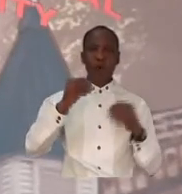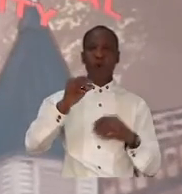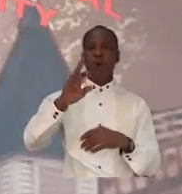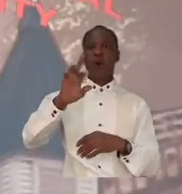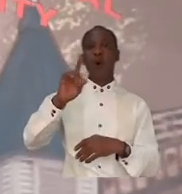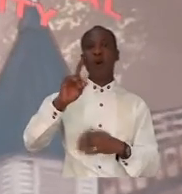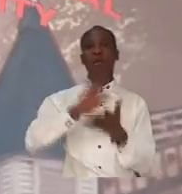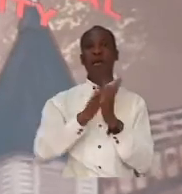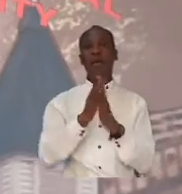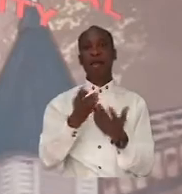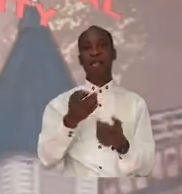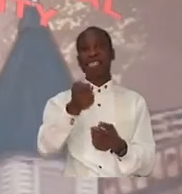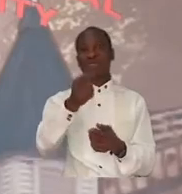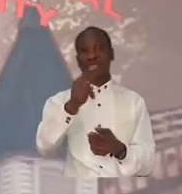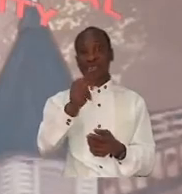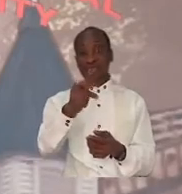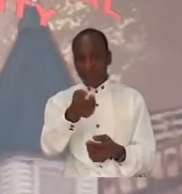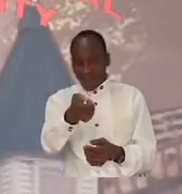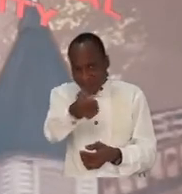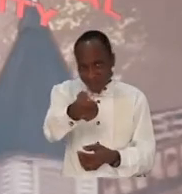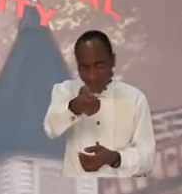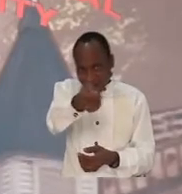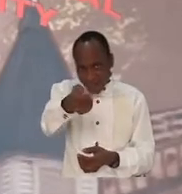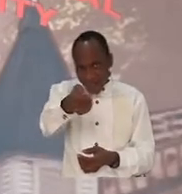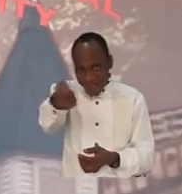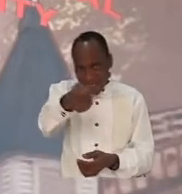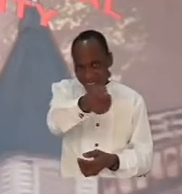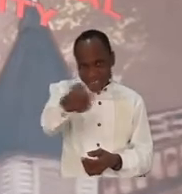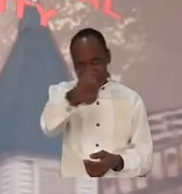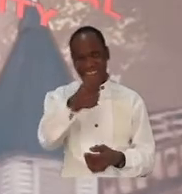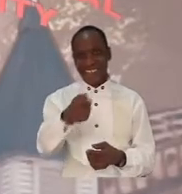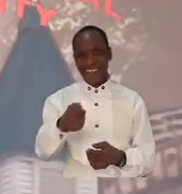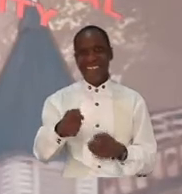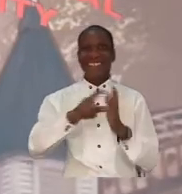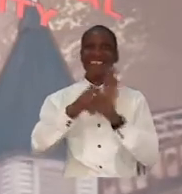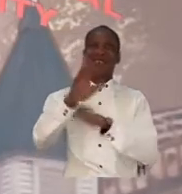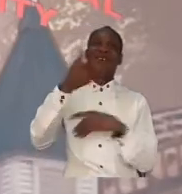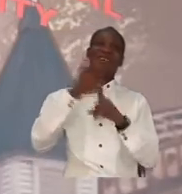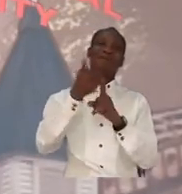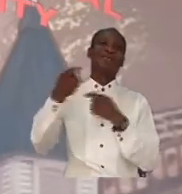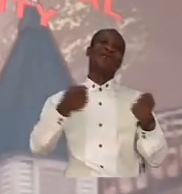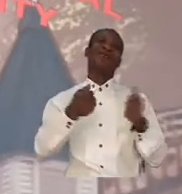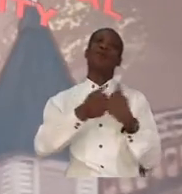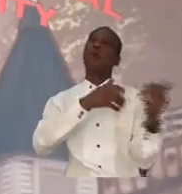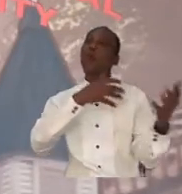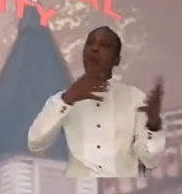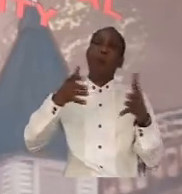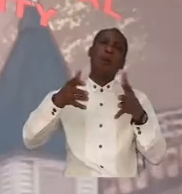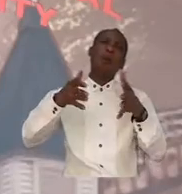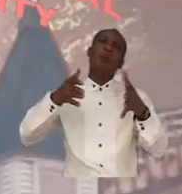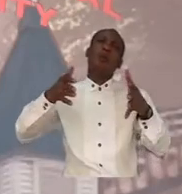TV. Na nyankopon no ankasa e de mfra ma ano ye den firi apue ye.